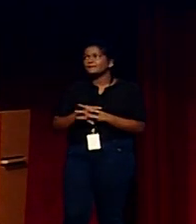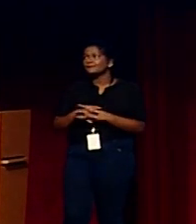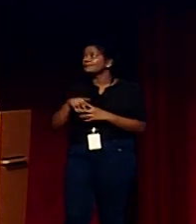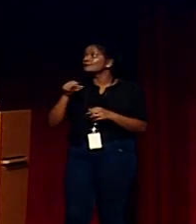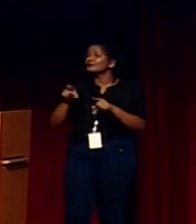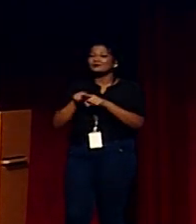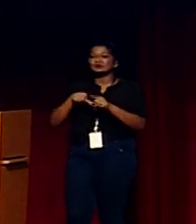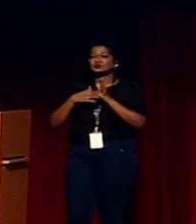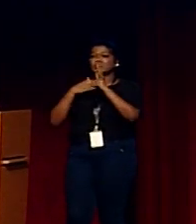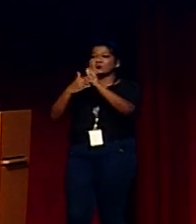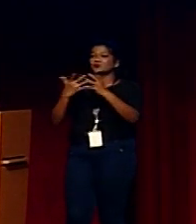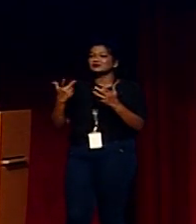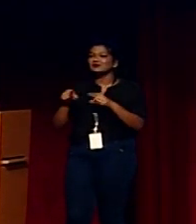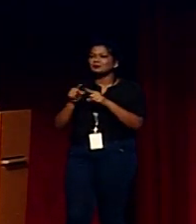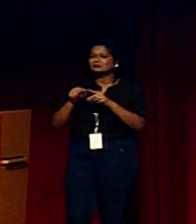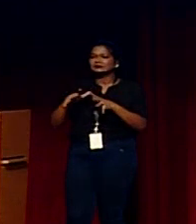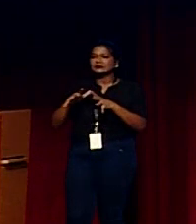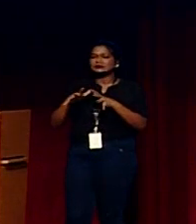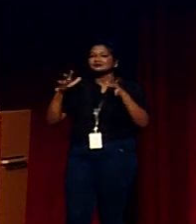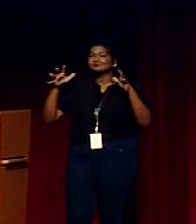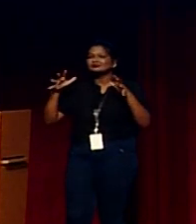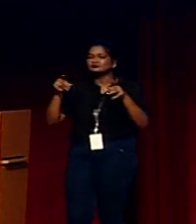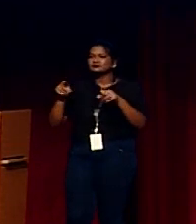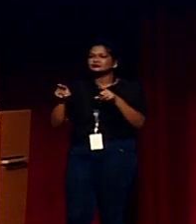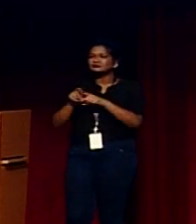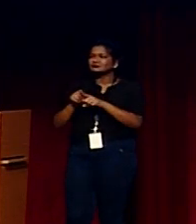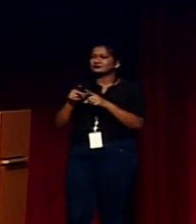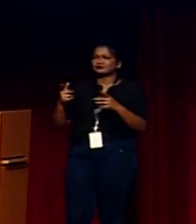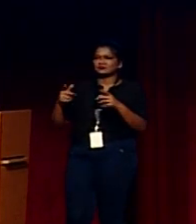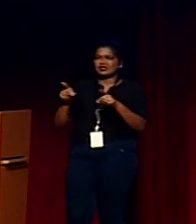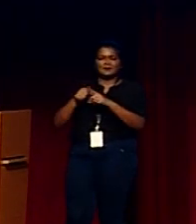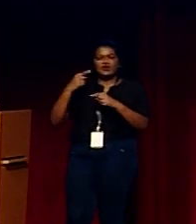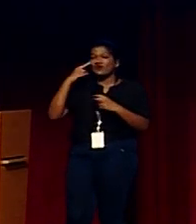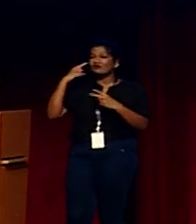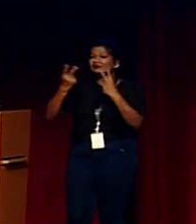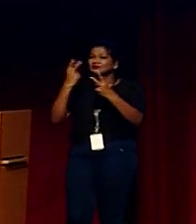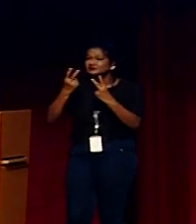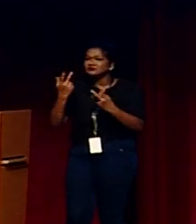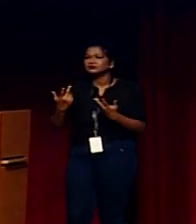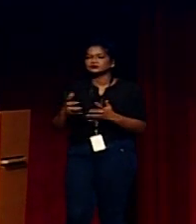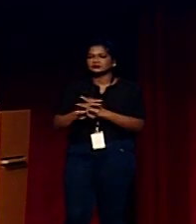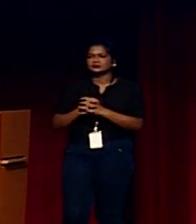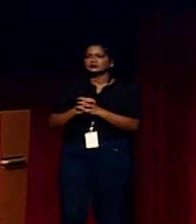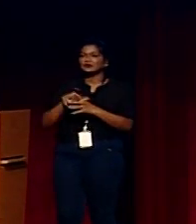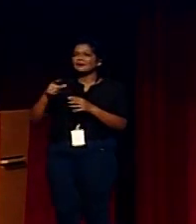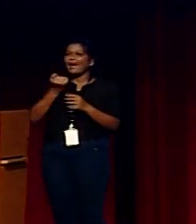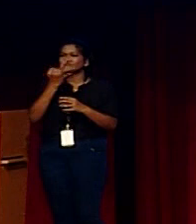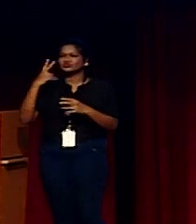the recognition algorithm kind of goes into that patent application, finds the